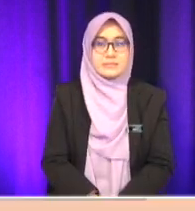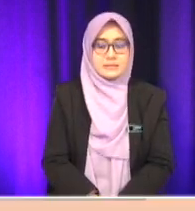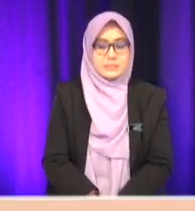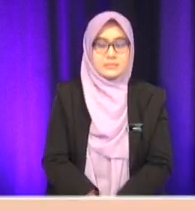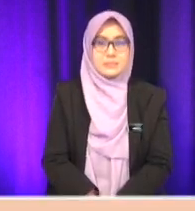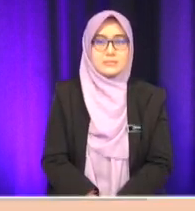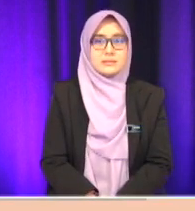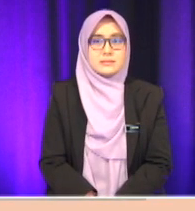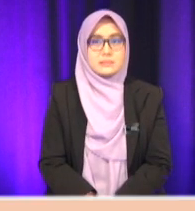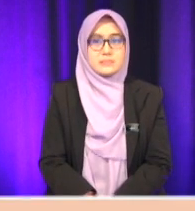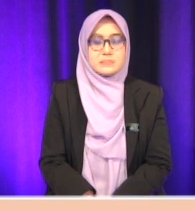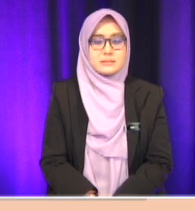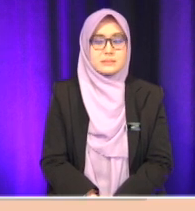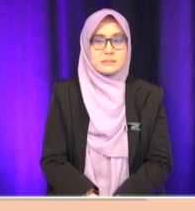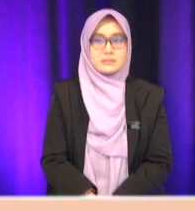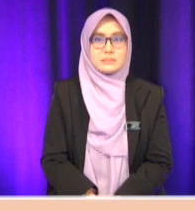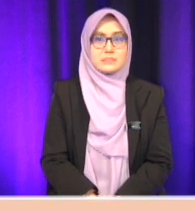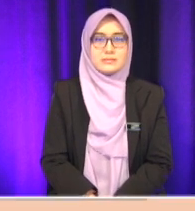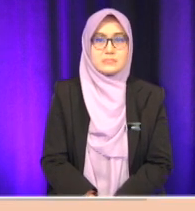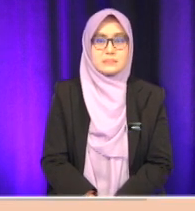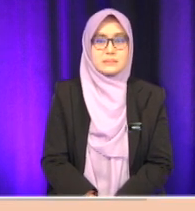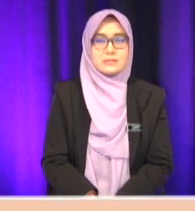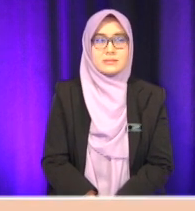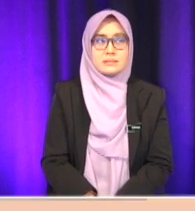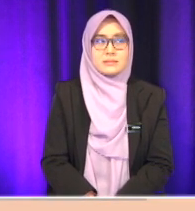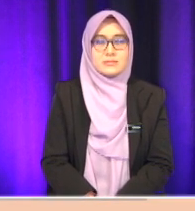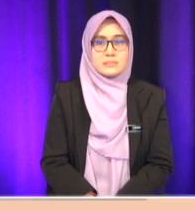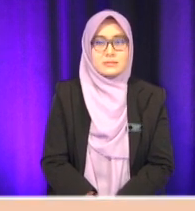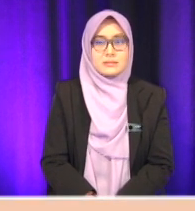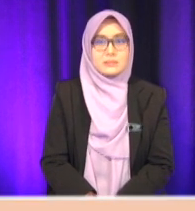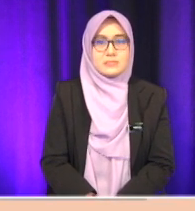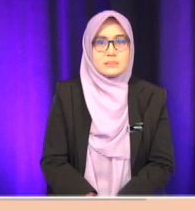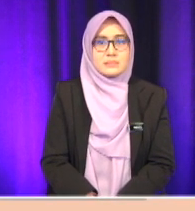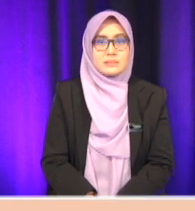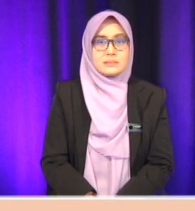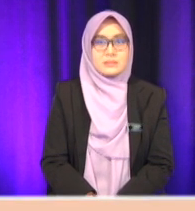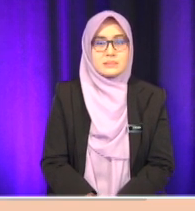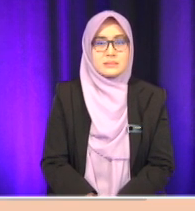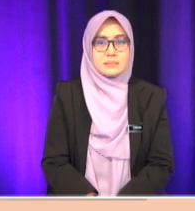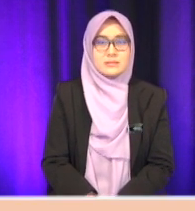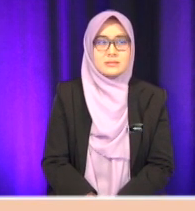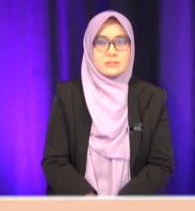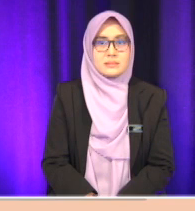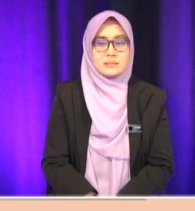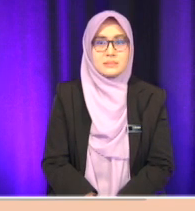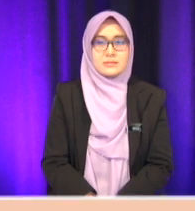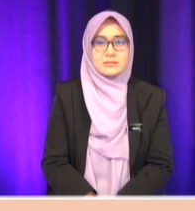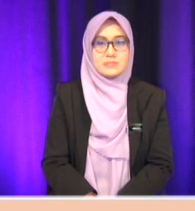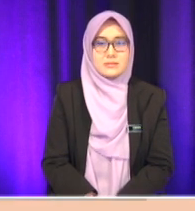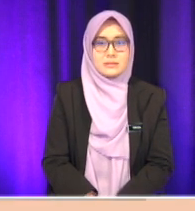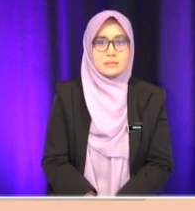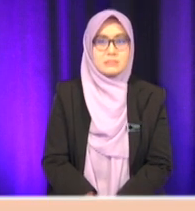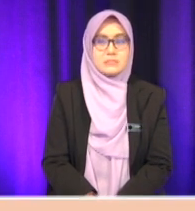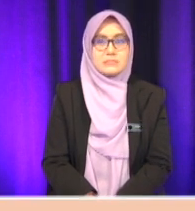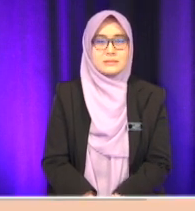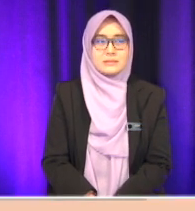back. Okay, it is sometimes mistaken to be a reptile. It is in fact